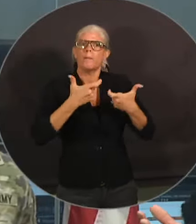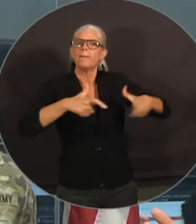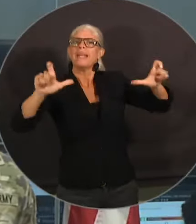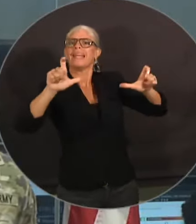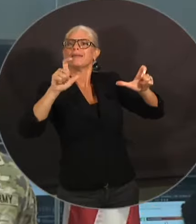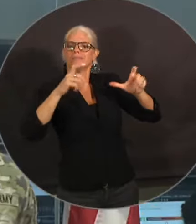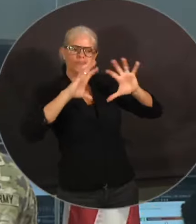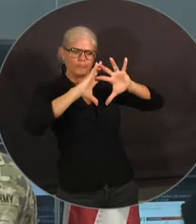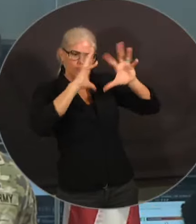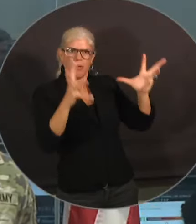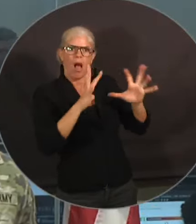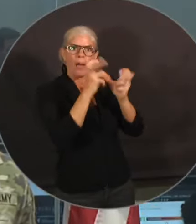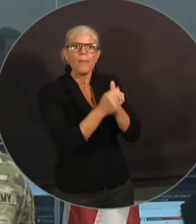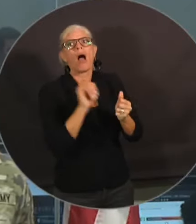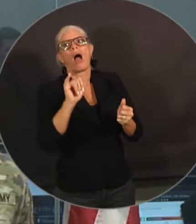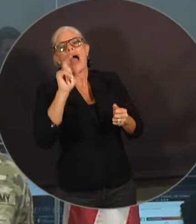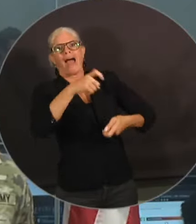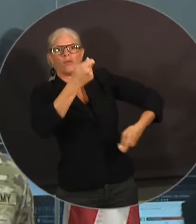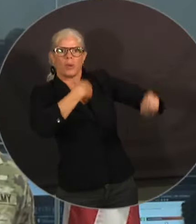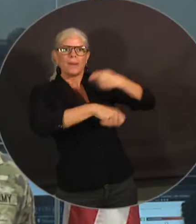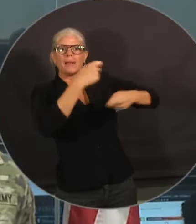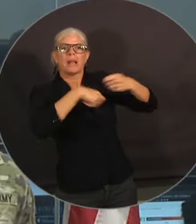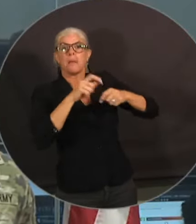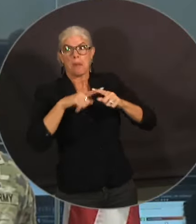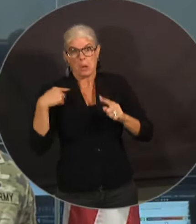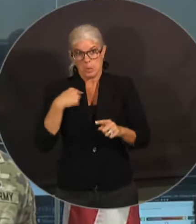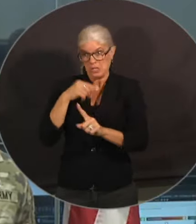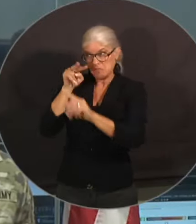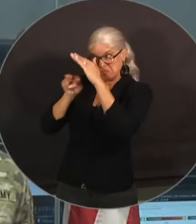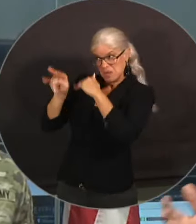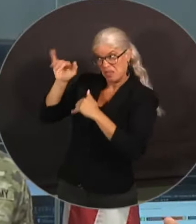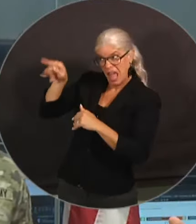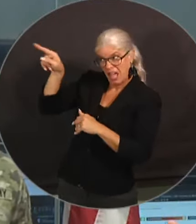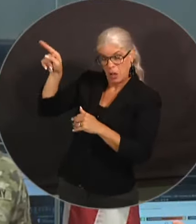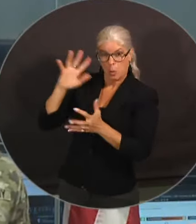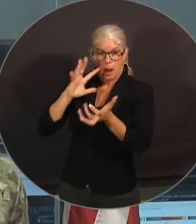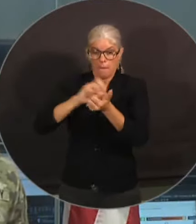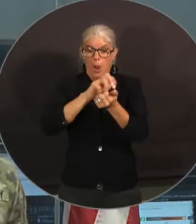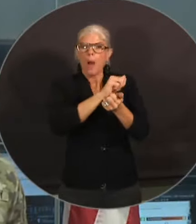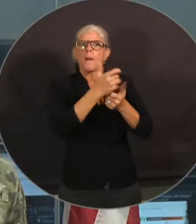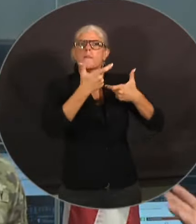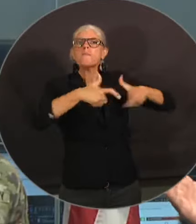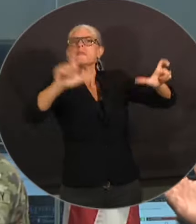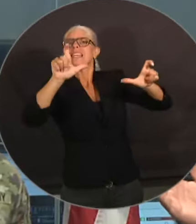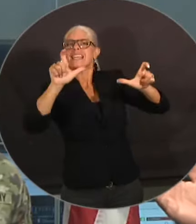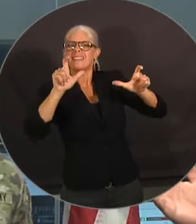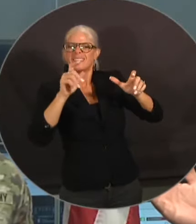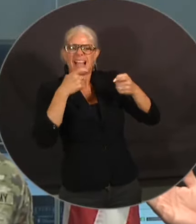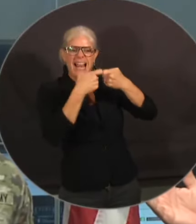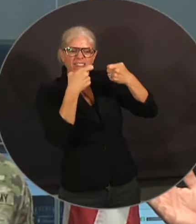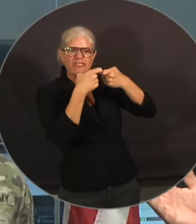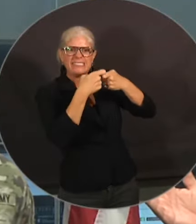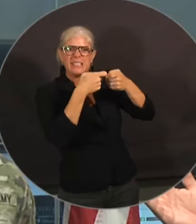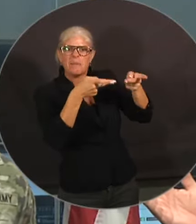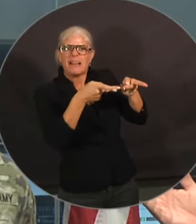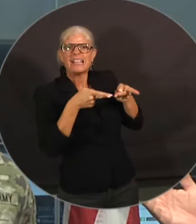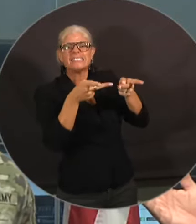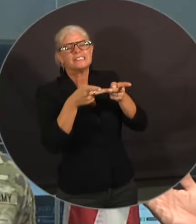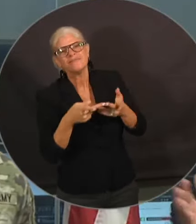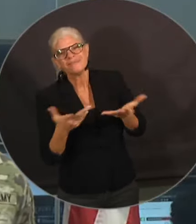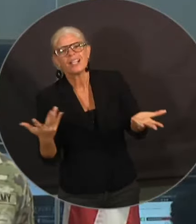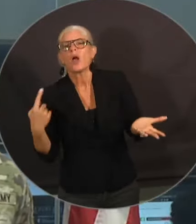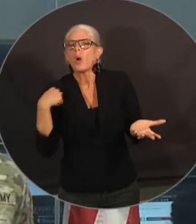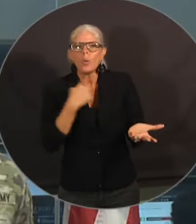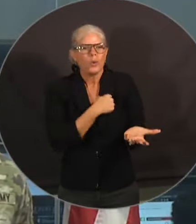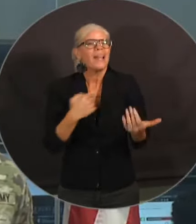hopefully, there's not a projection that this is going to be as powerful as Ian, but you never know. This is they've got a great runway in the Gulf